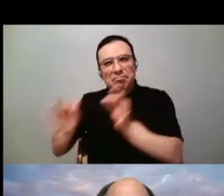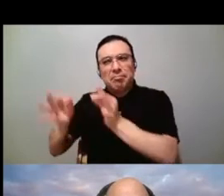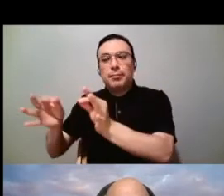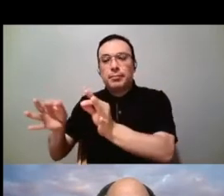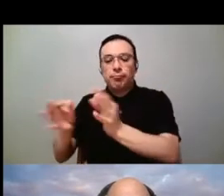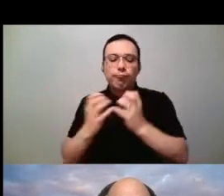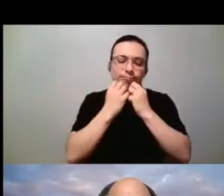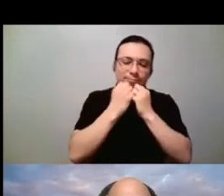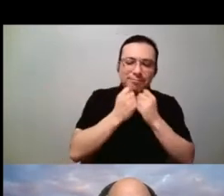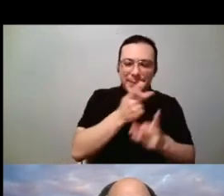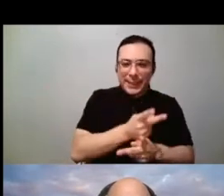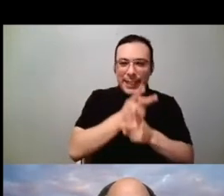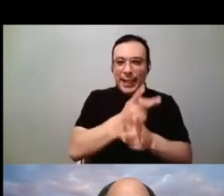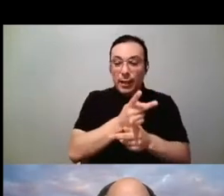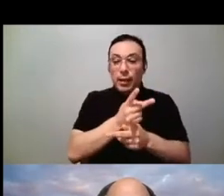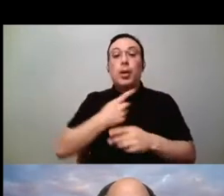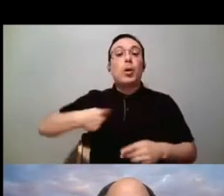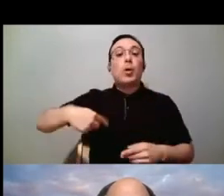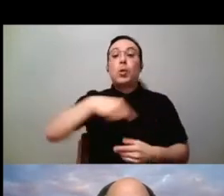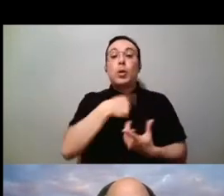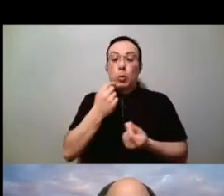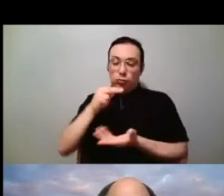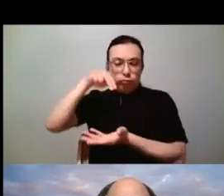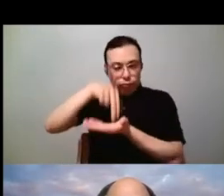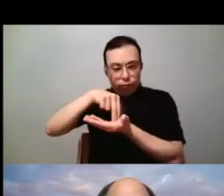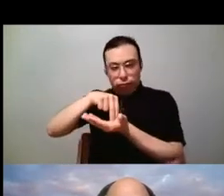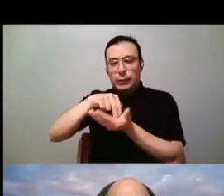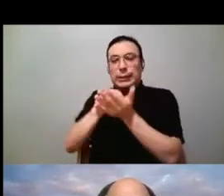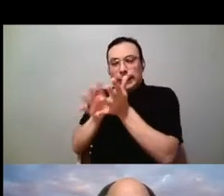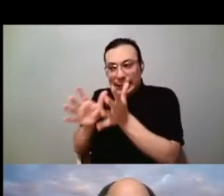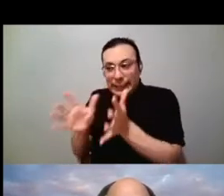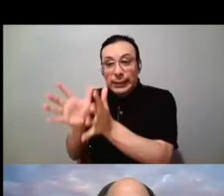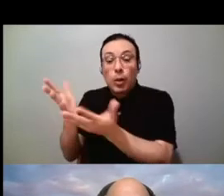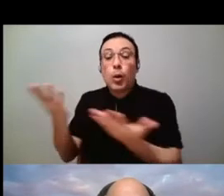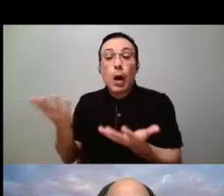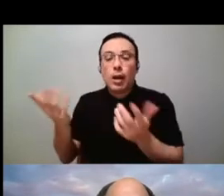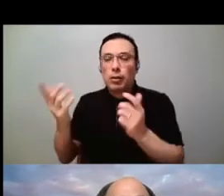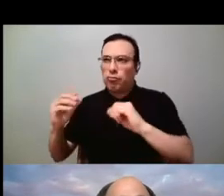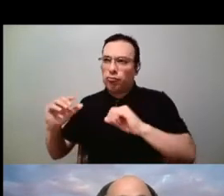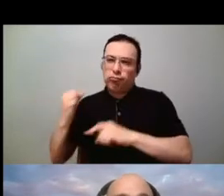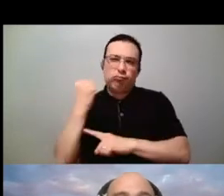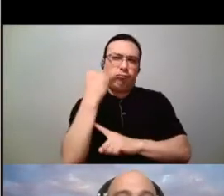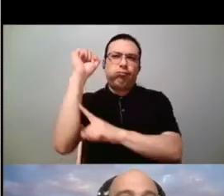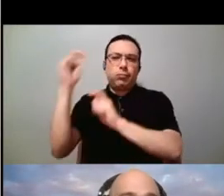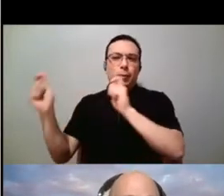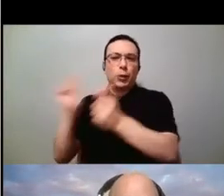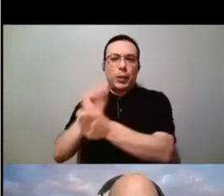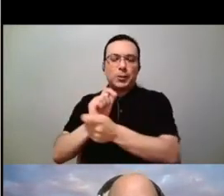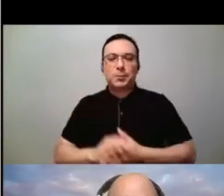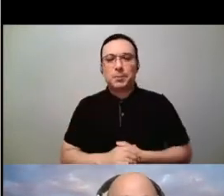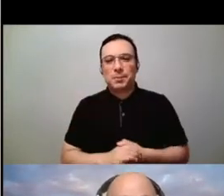space for the transition that an uprising might be. We can also safeguard